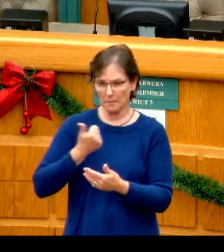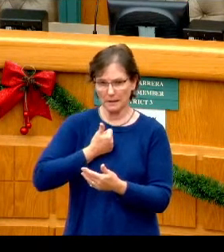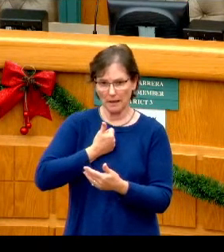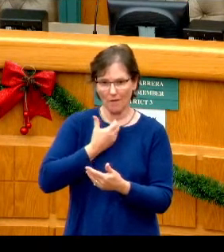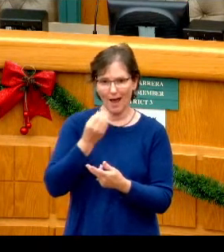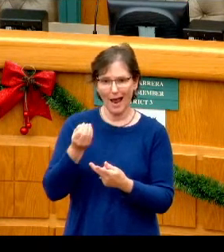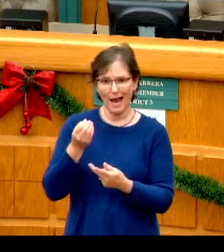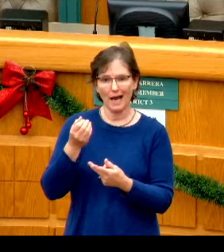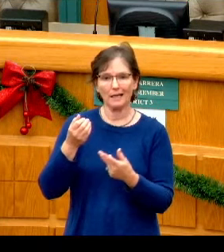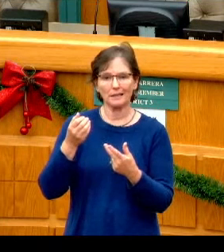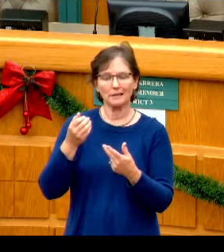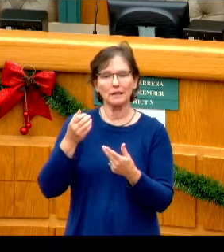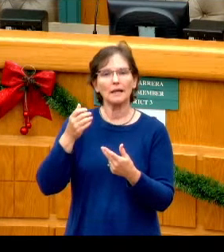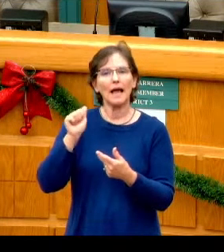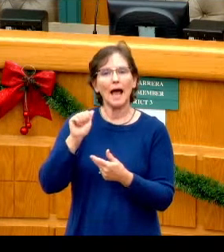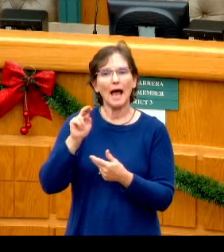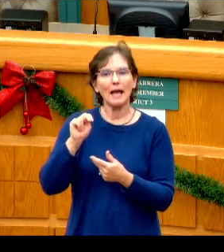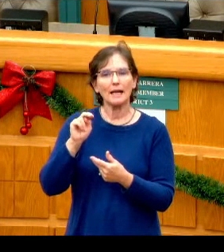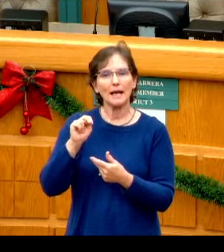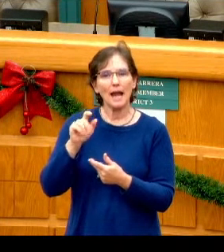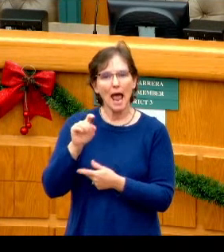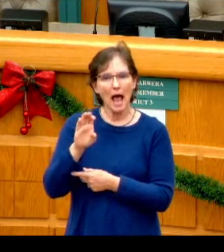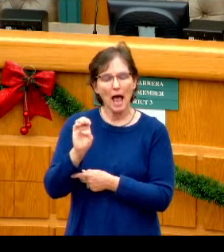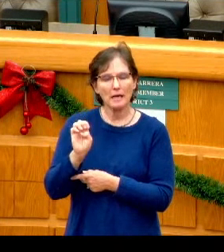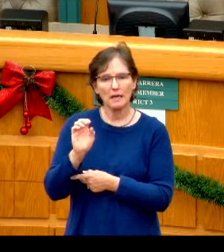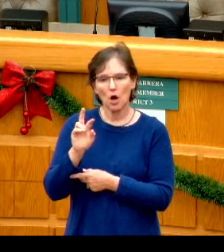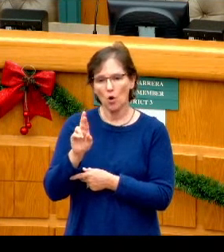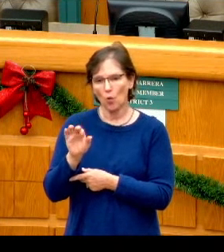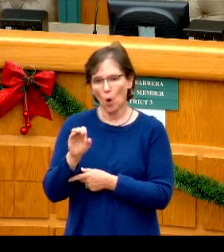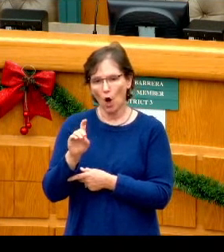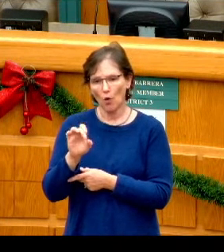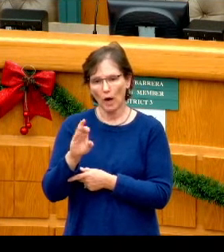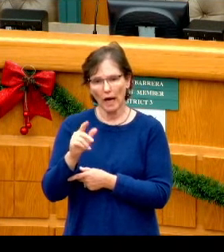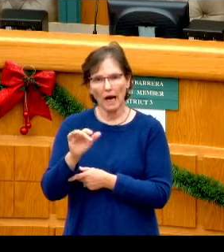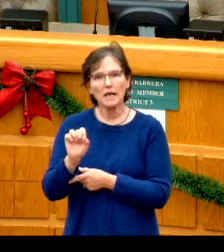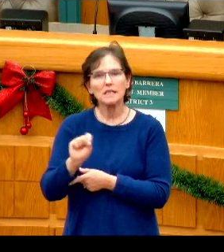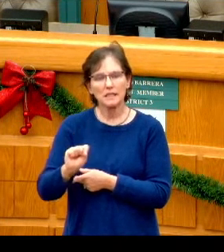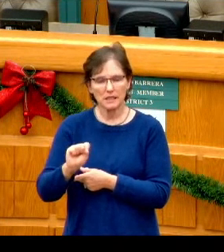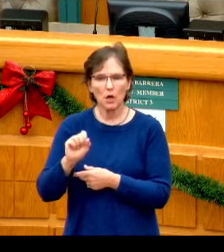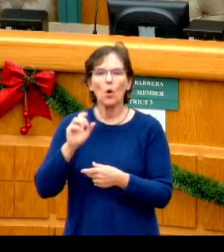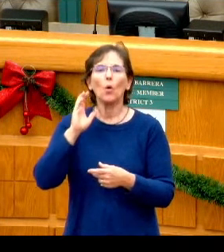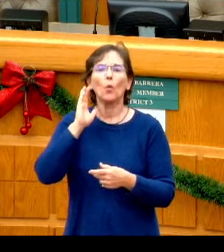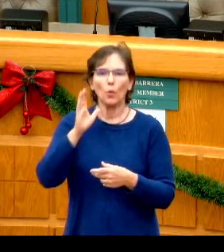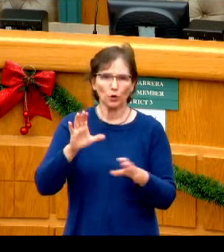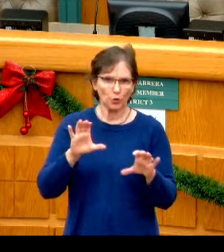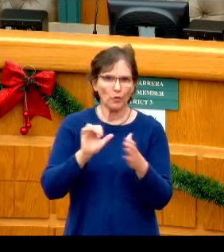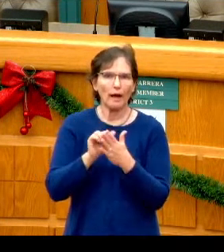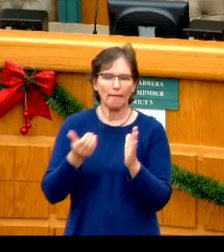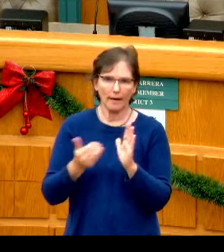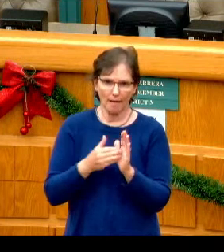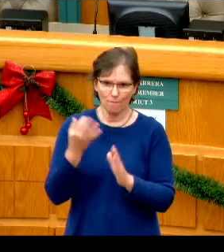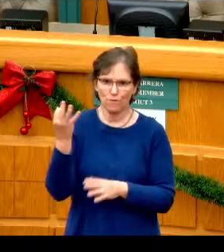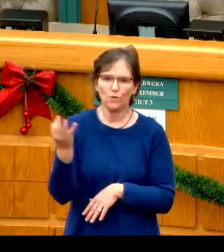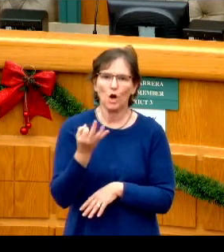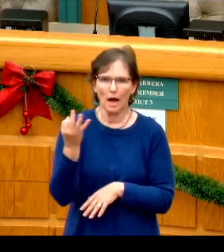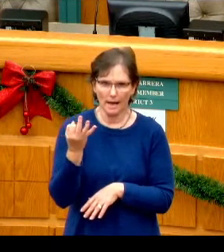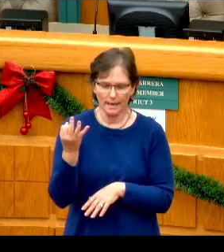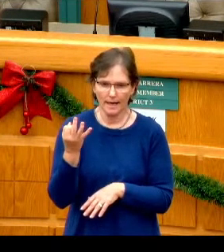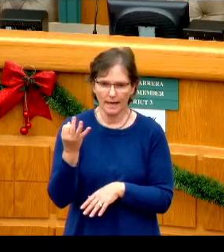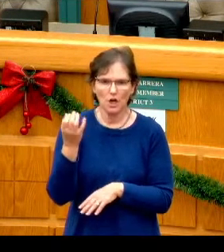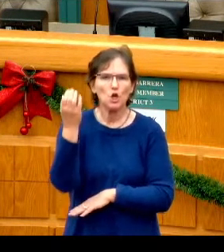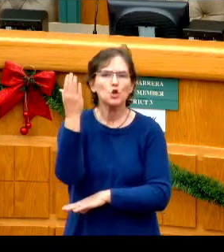again this Friday at noon on Facebook Live and YouTube also. And if you can't be there at